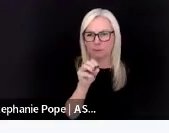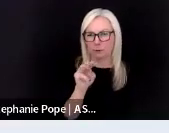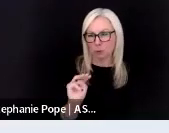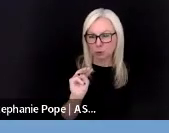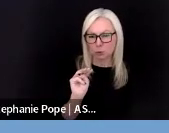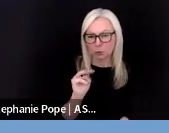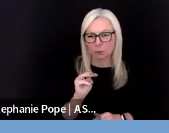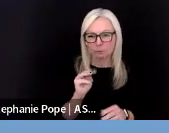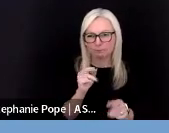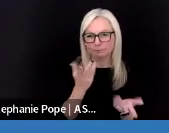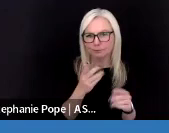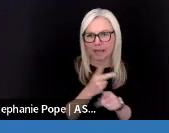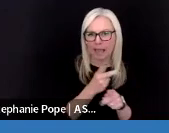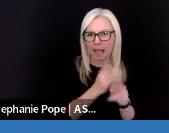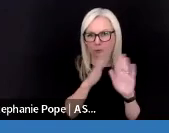everyone.